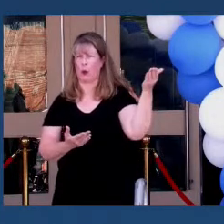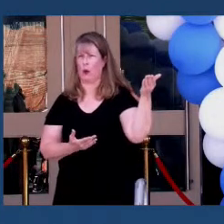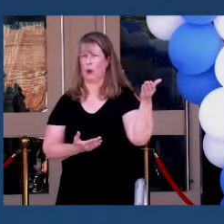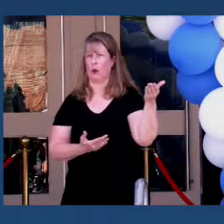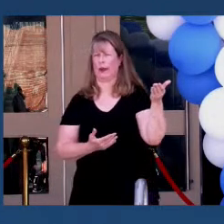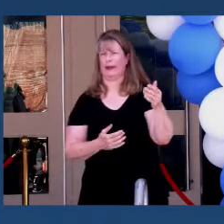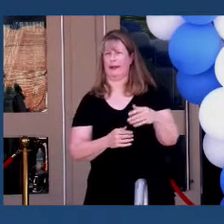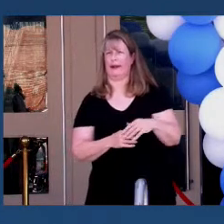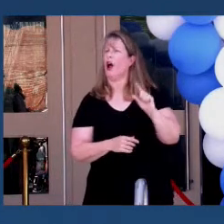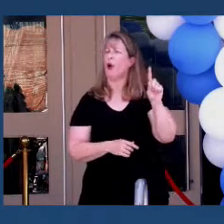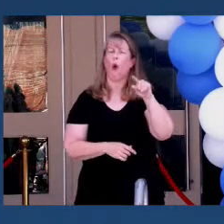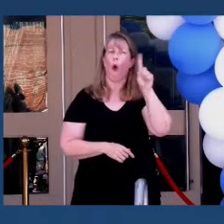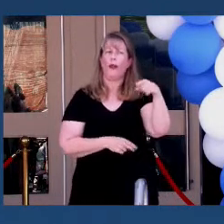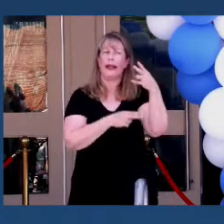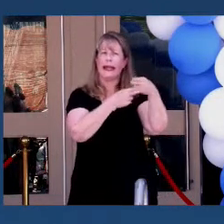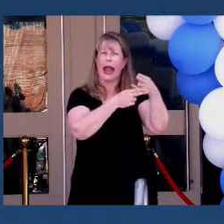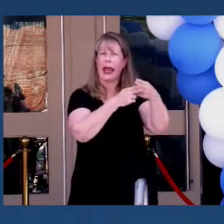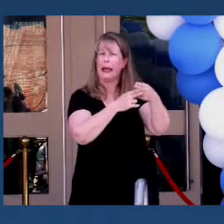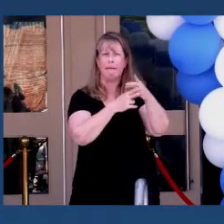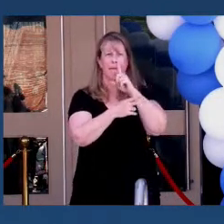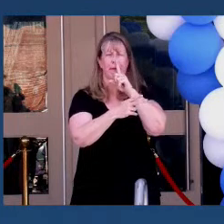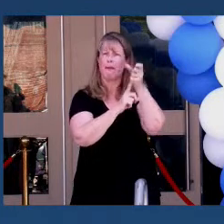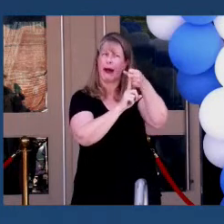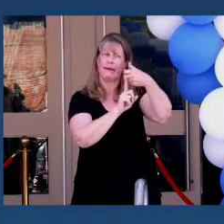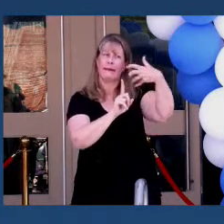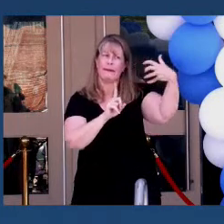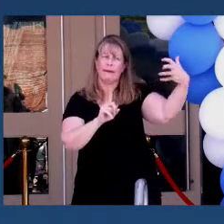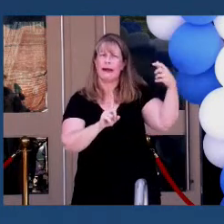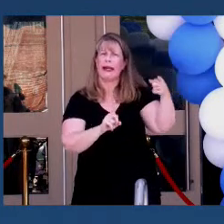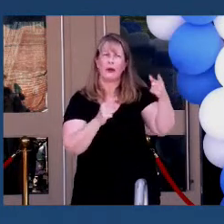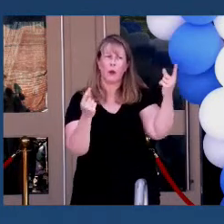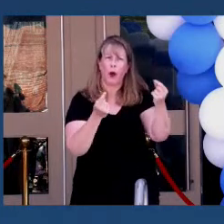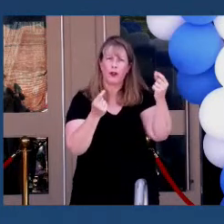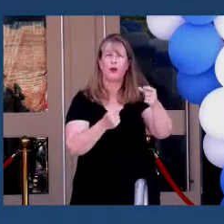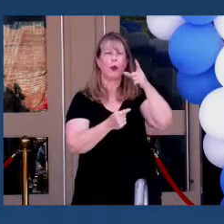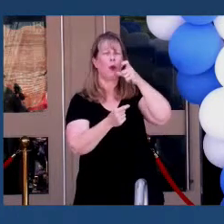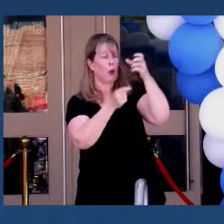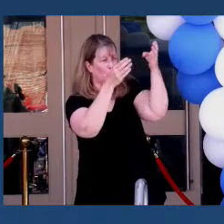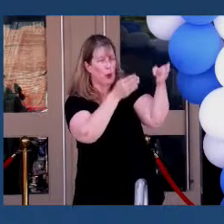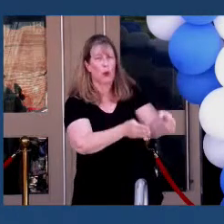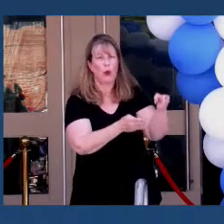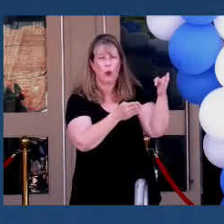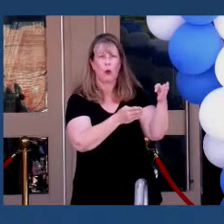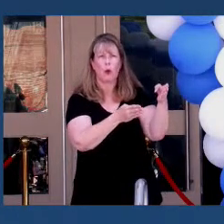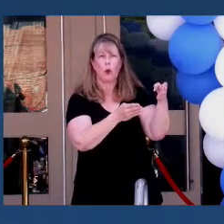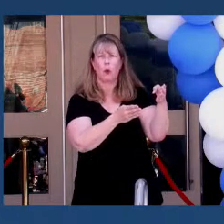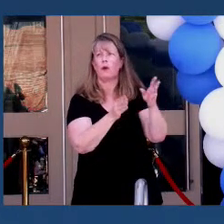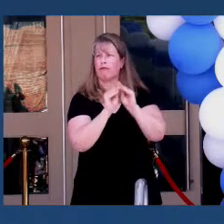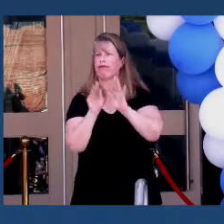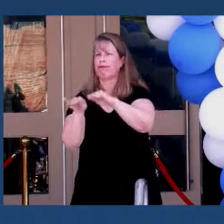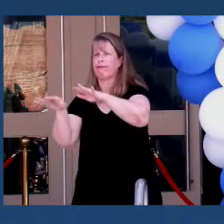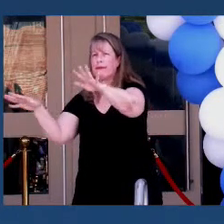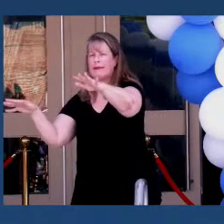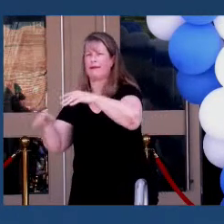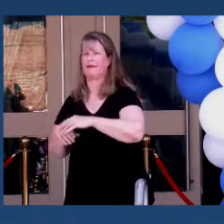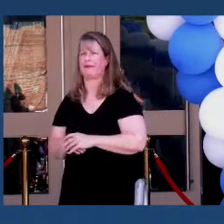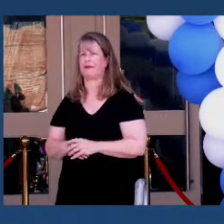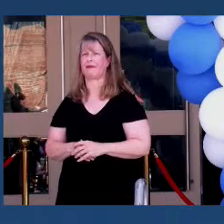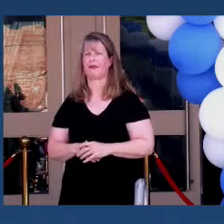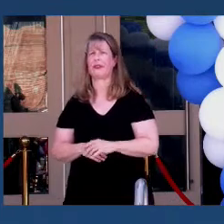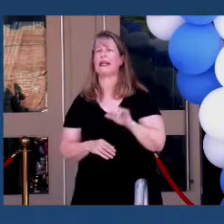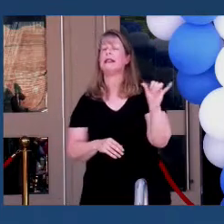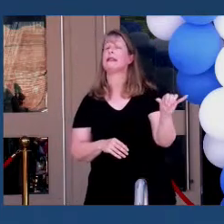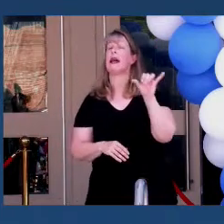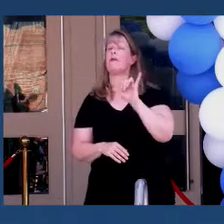named after him, but you need to teach them what he did, who he was. The same thing with Howard High School. They need to know